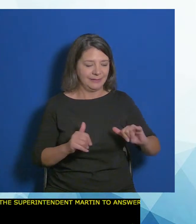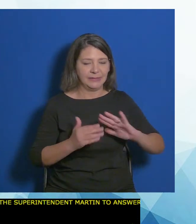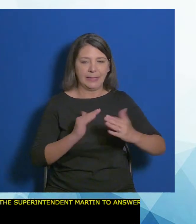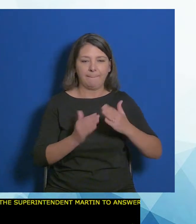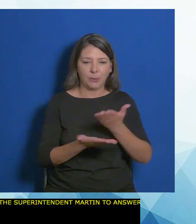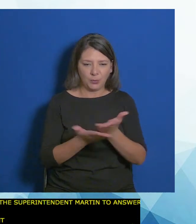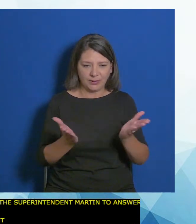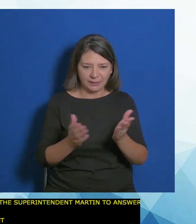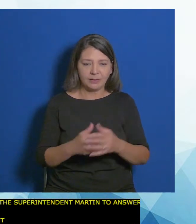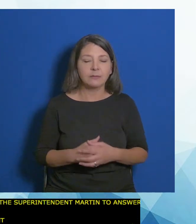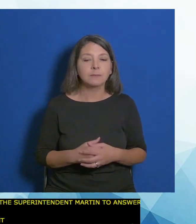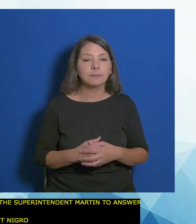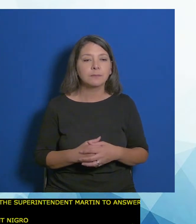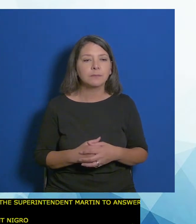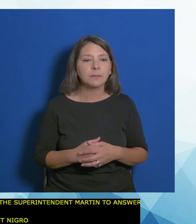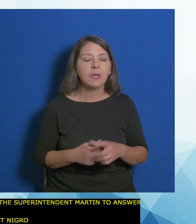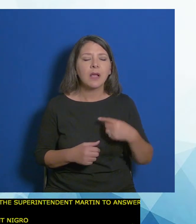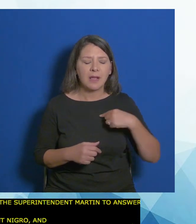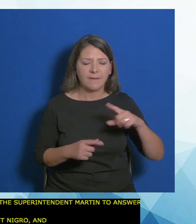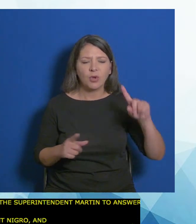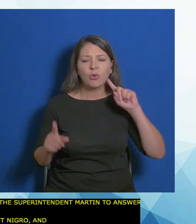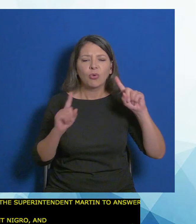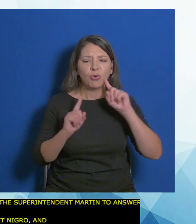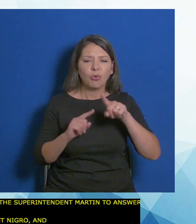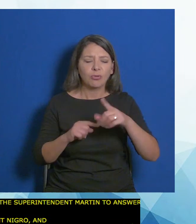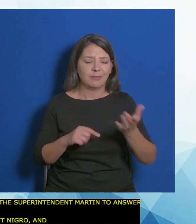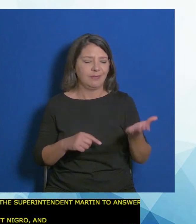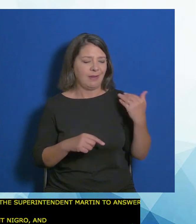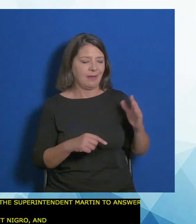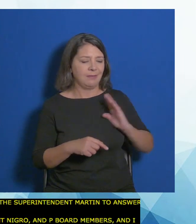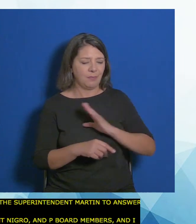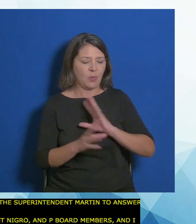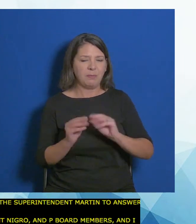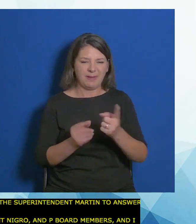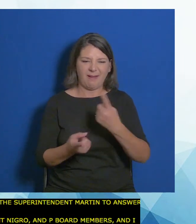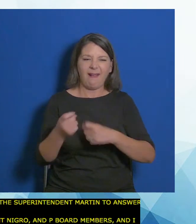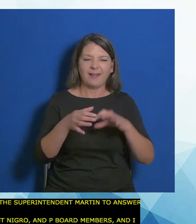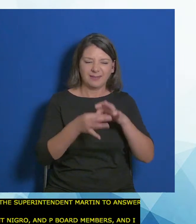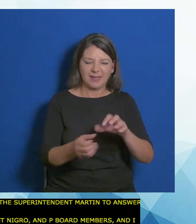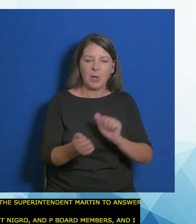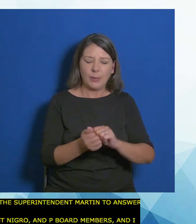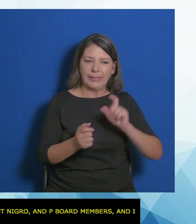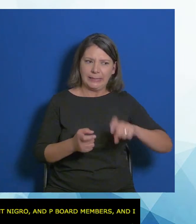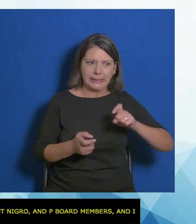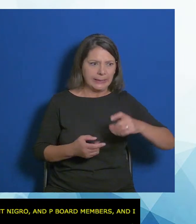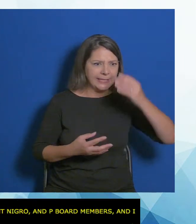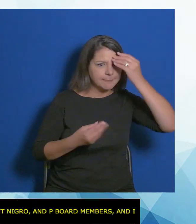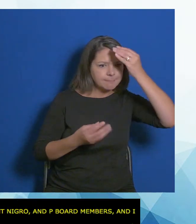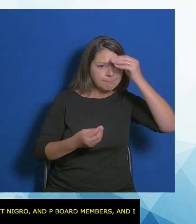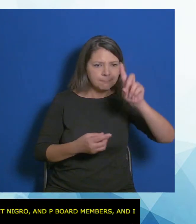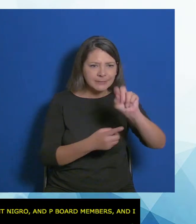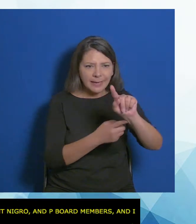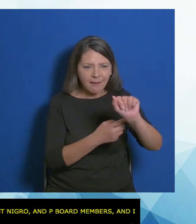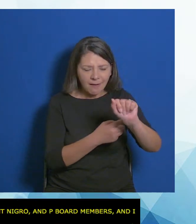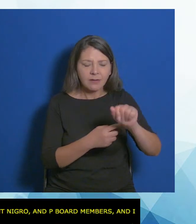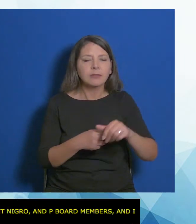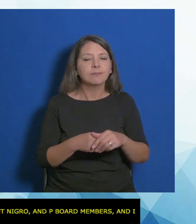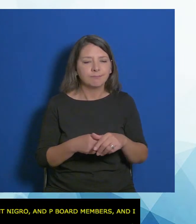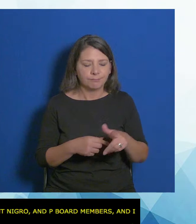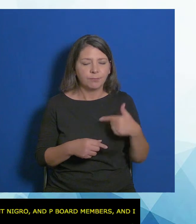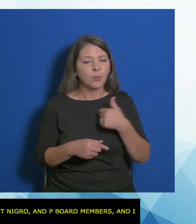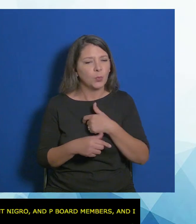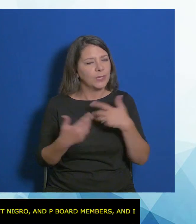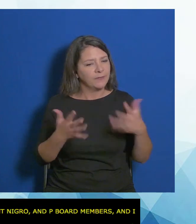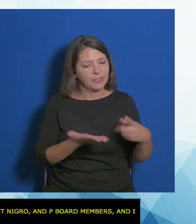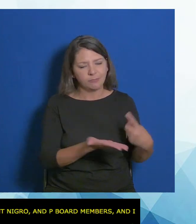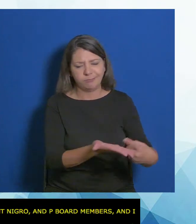So I heard that ask loud and clear in our last board meeting about the need for data. We came around the table